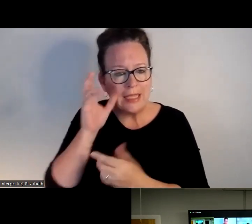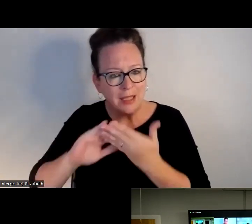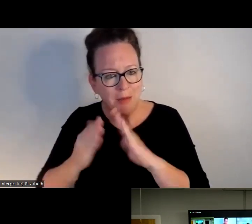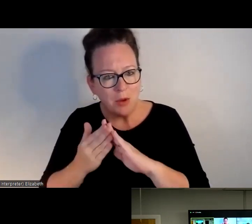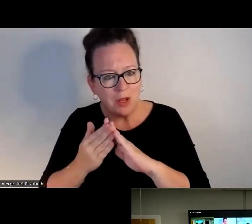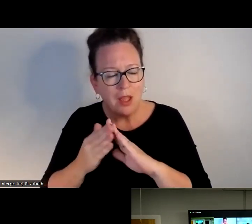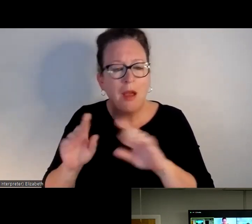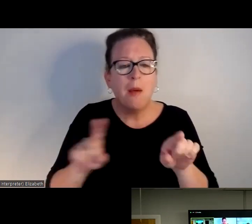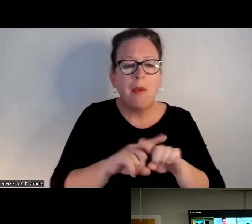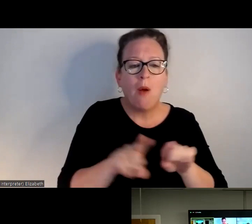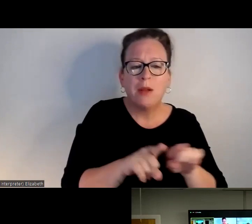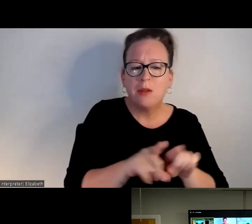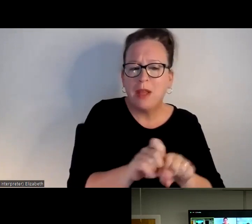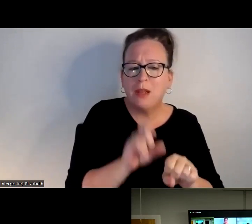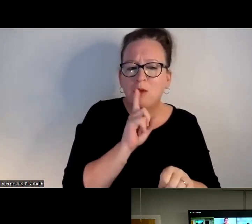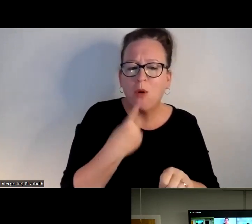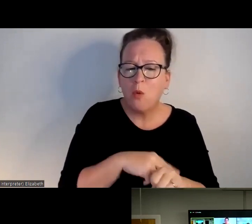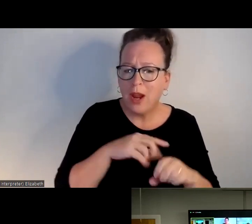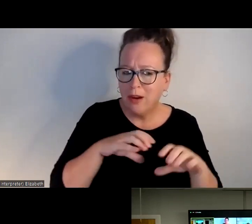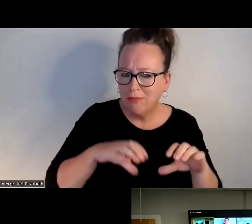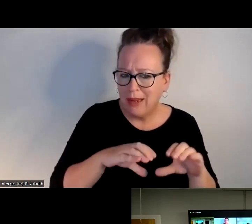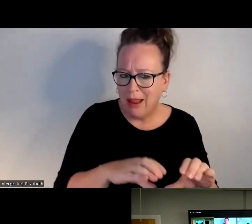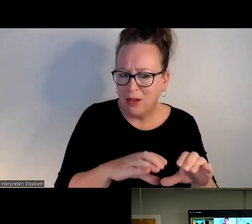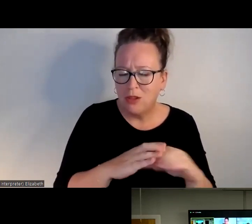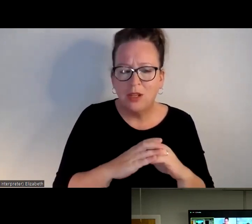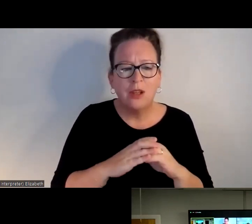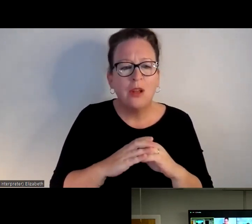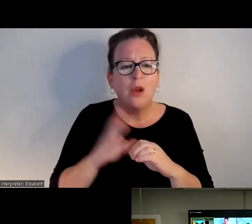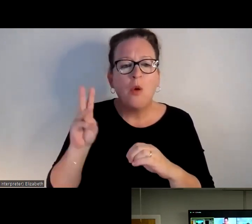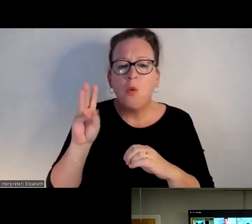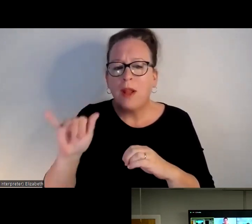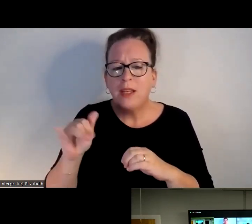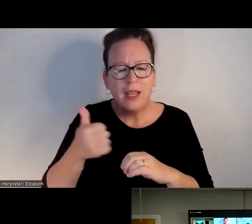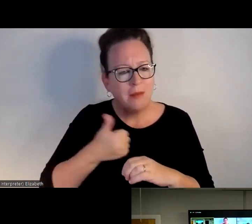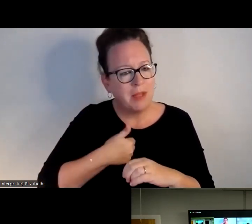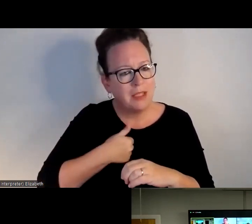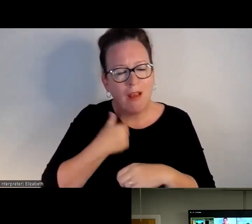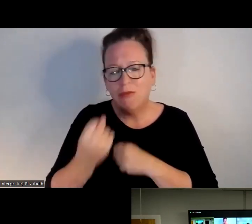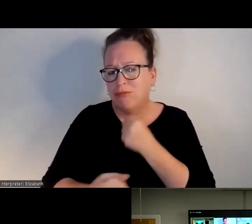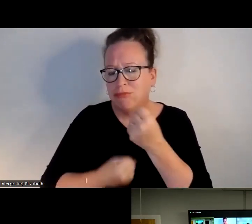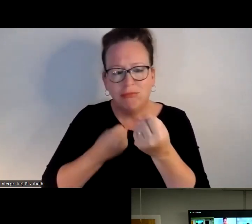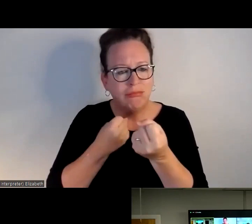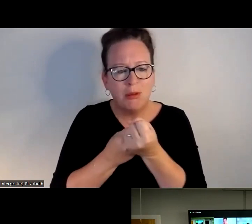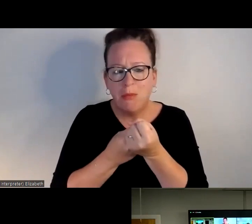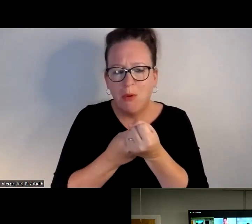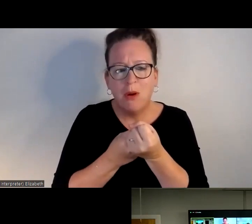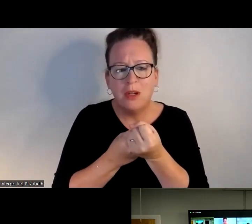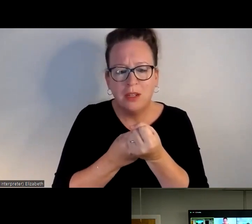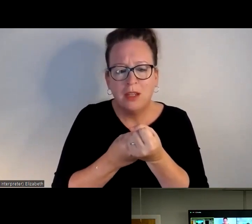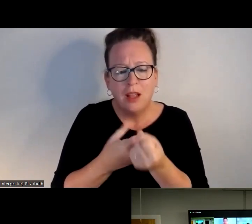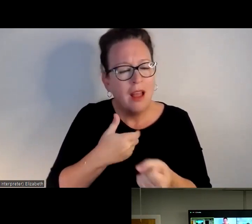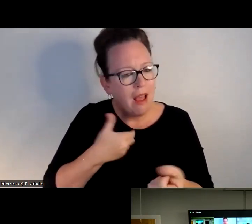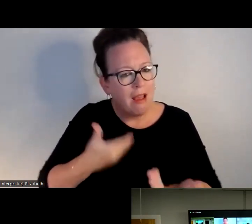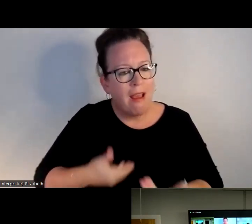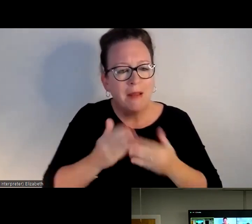making sure that we are taking action. Wendy and others, I'm right there with you. I'm eager for